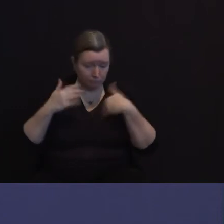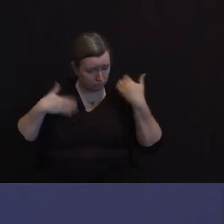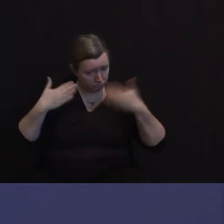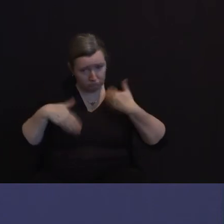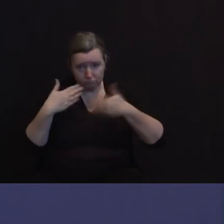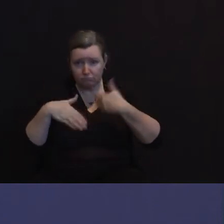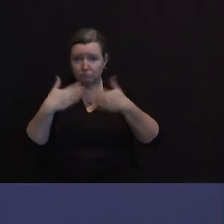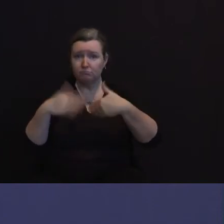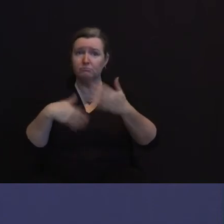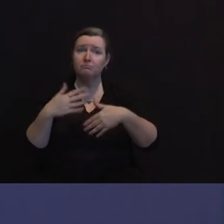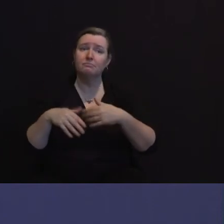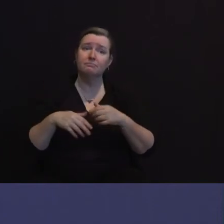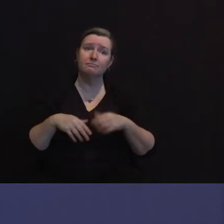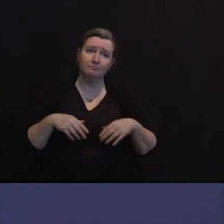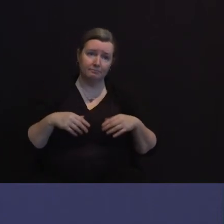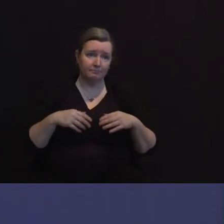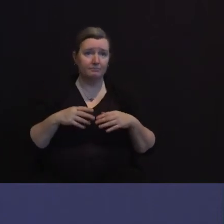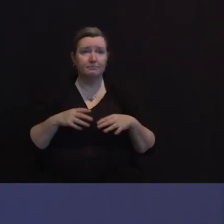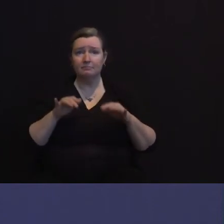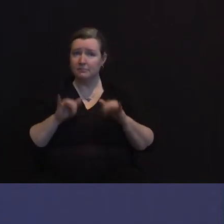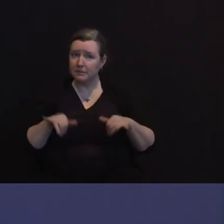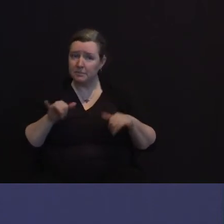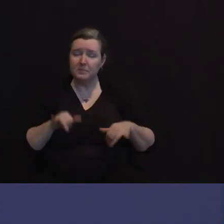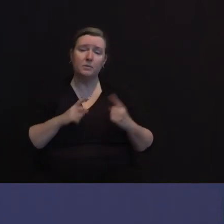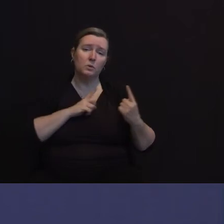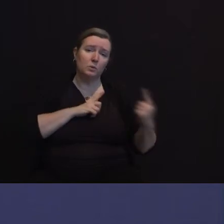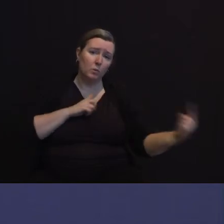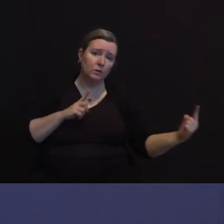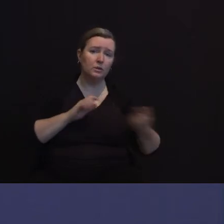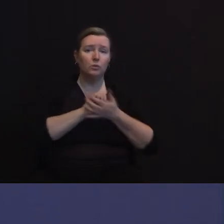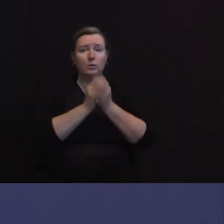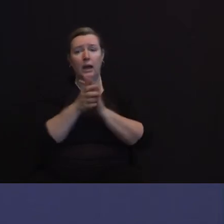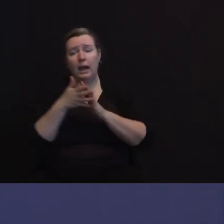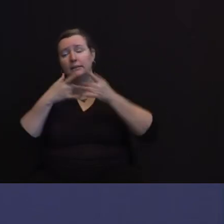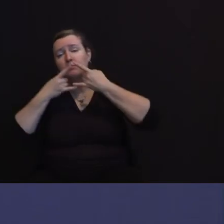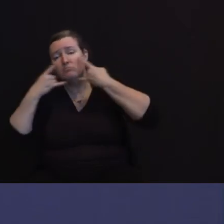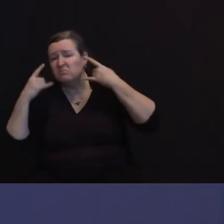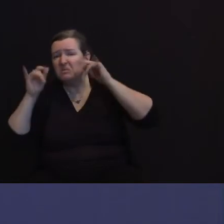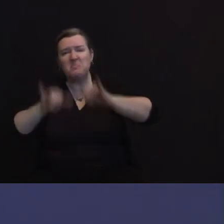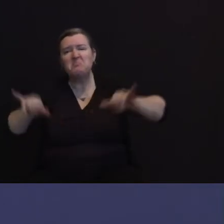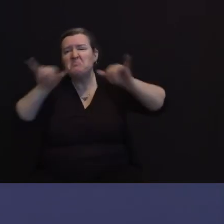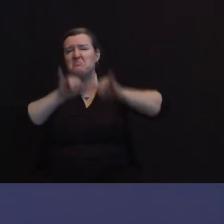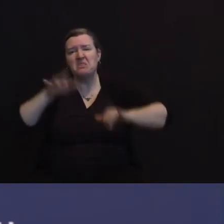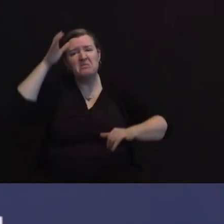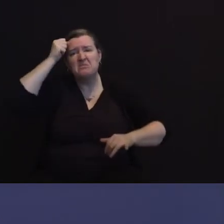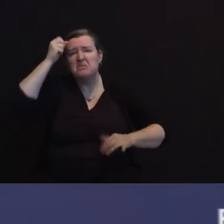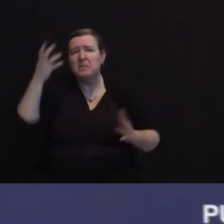stuff. We're not in the end zone, but we're starting to be able to see what it looks like. God bless you all.